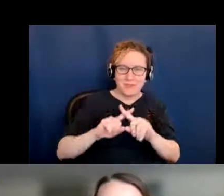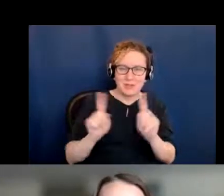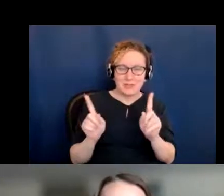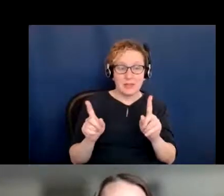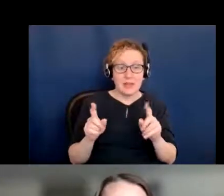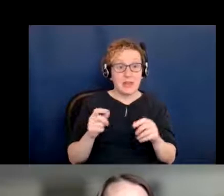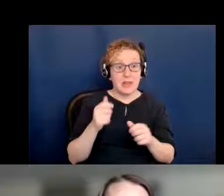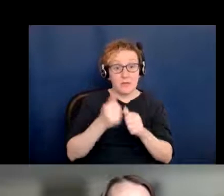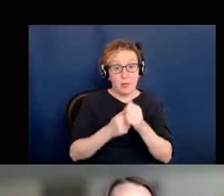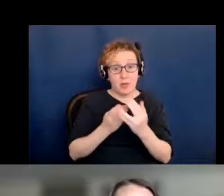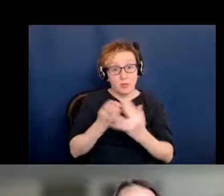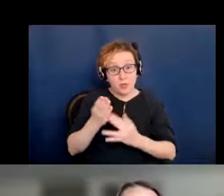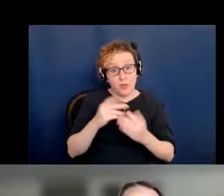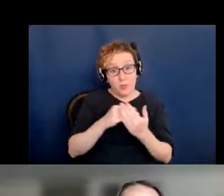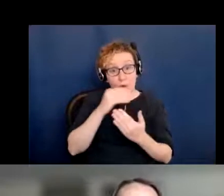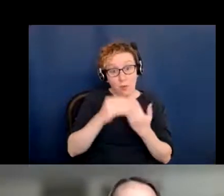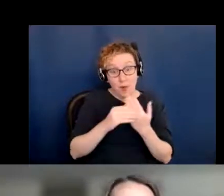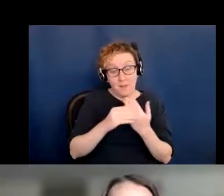global competence